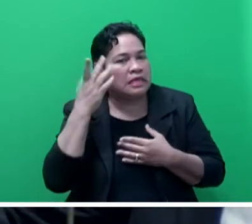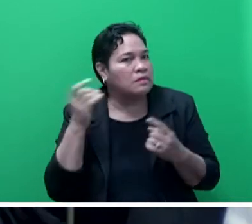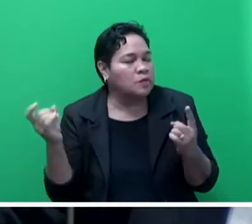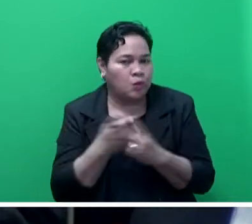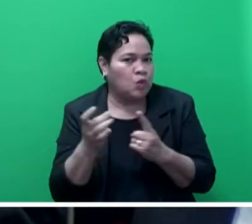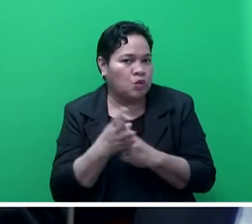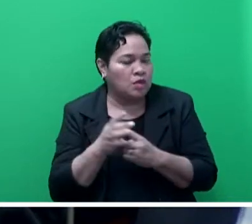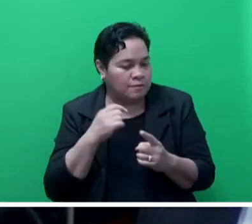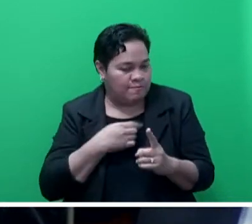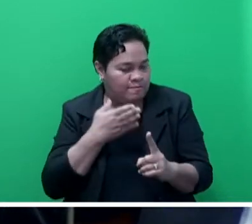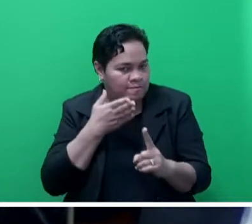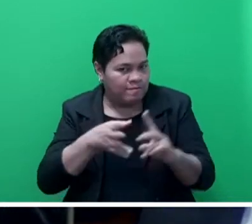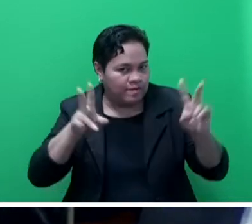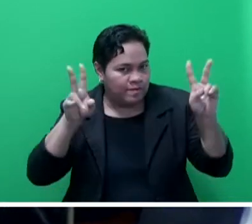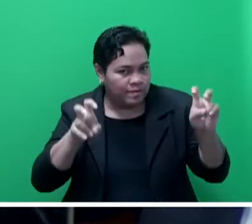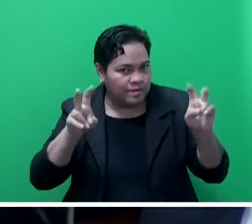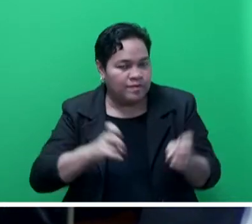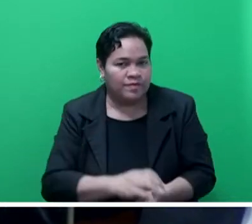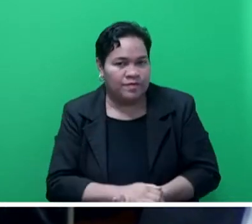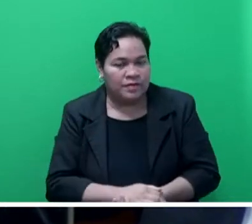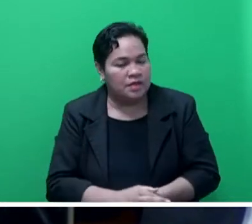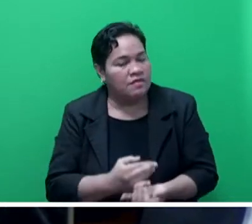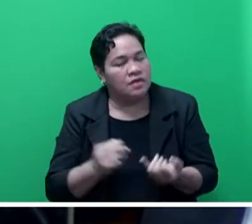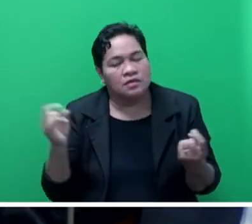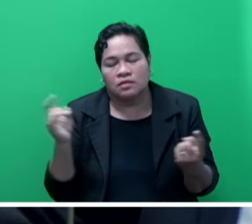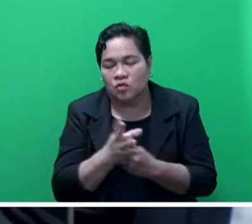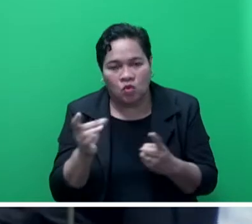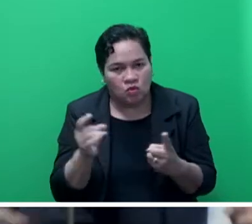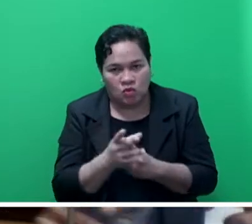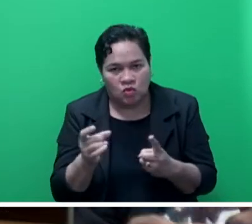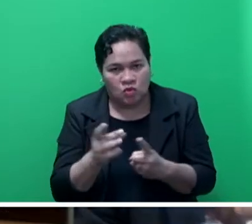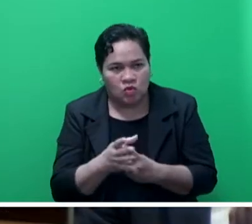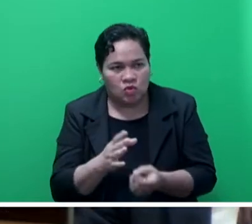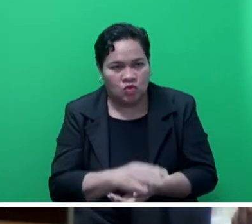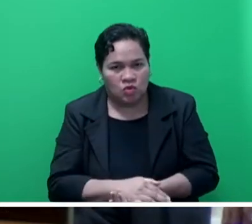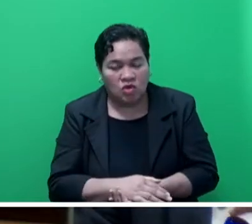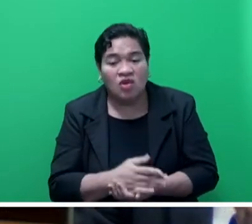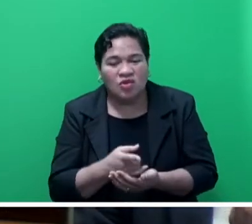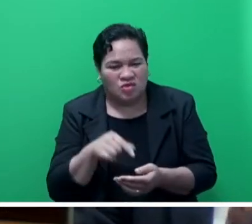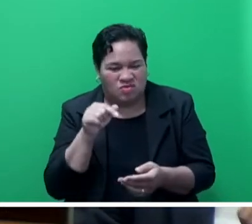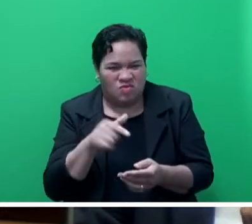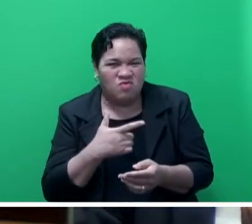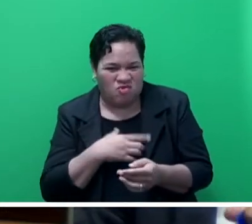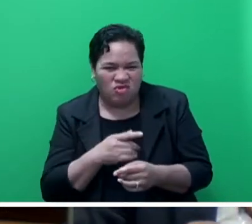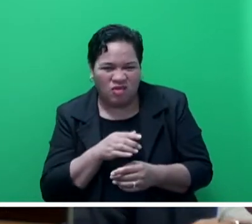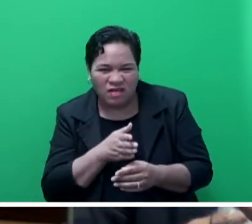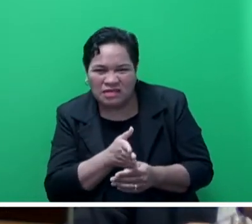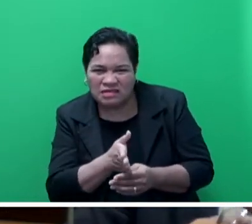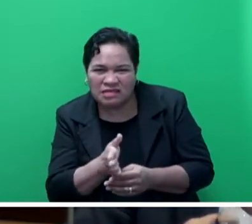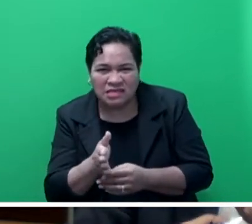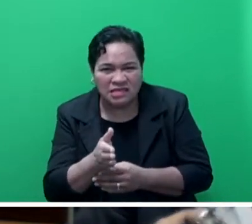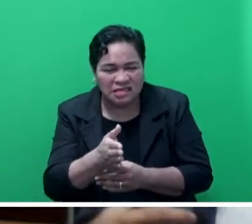actually discussing is really important, which is aids to navigation, sir. Mr. Speaker, sir, so you can see